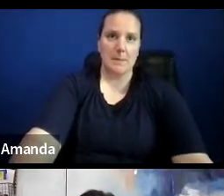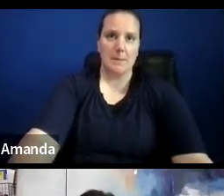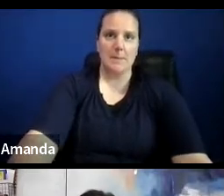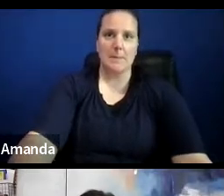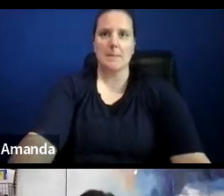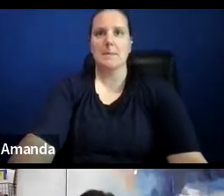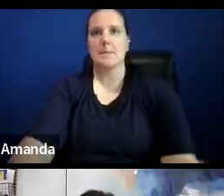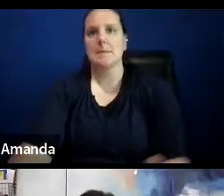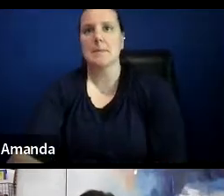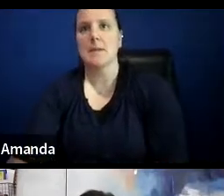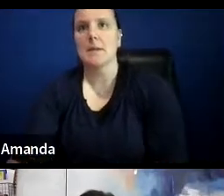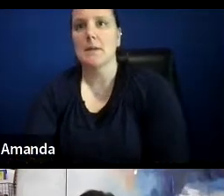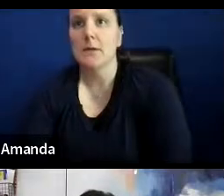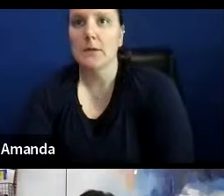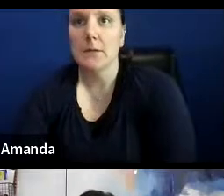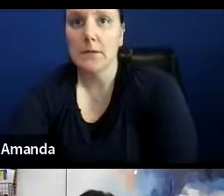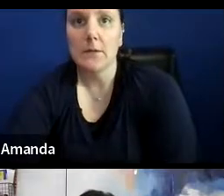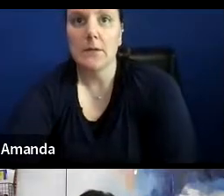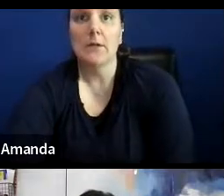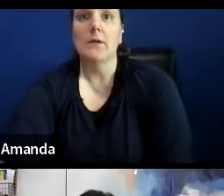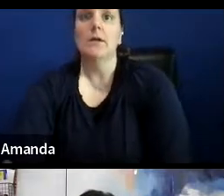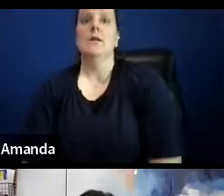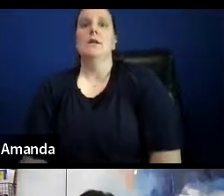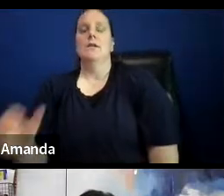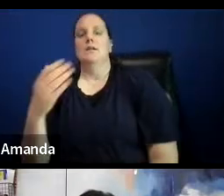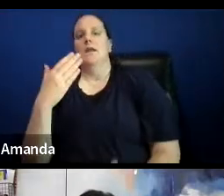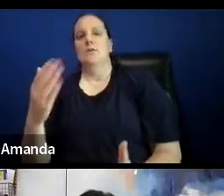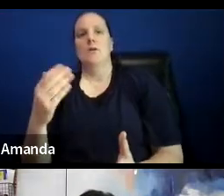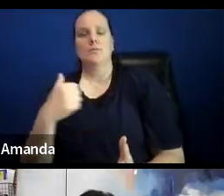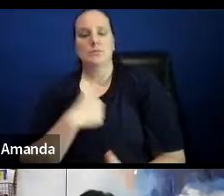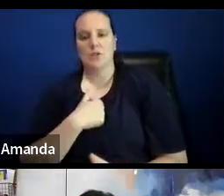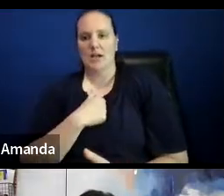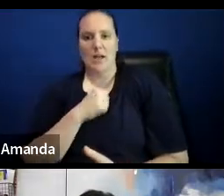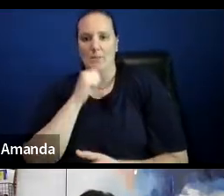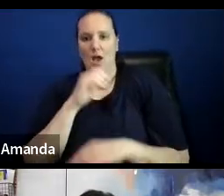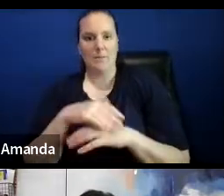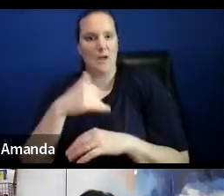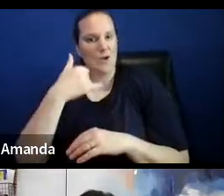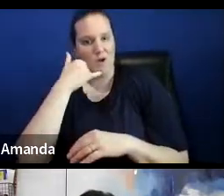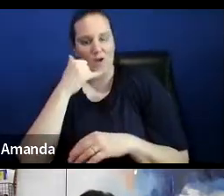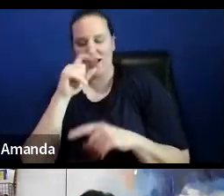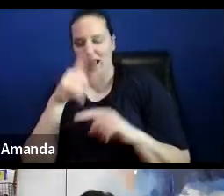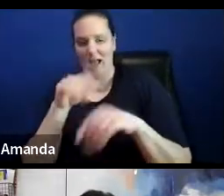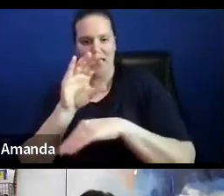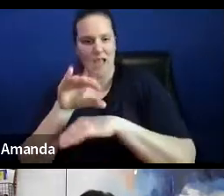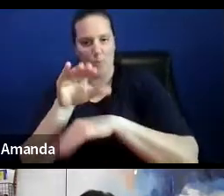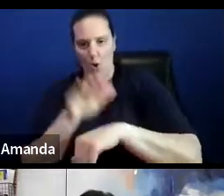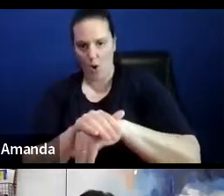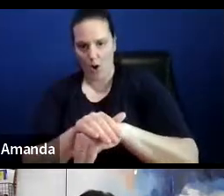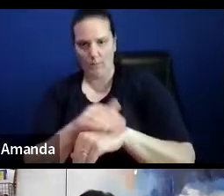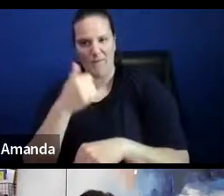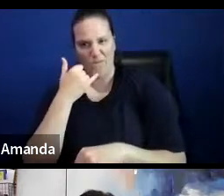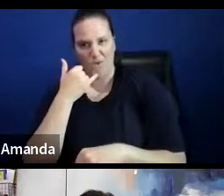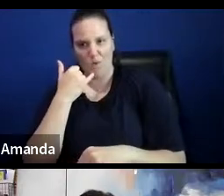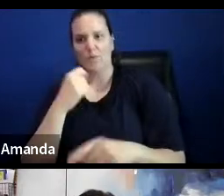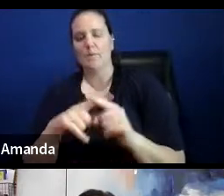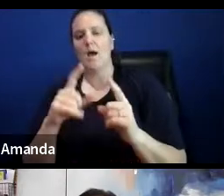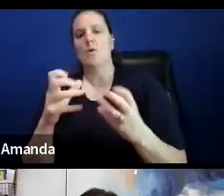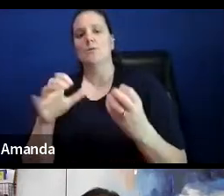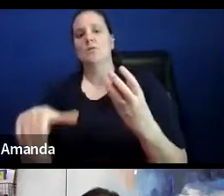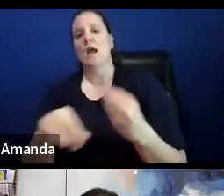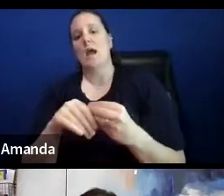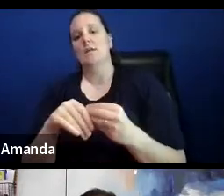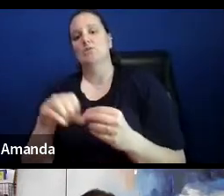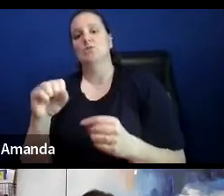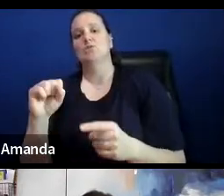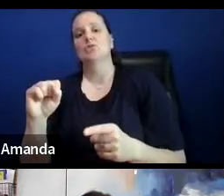Thank you, Johnell. And sorry, y'all, I'm on my phone, so I'm not able to hop on camera right now. But I just wanted to add, I'm